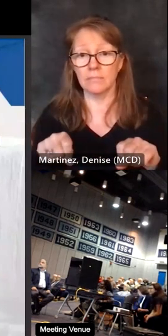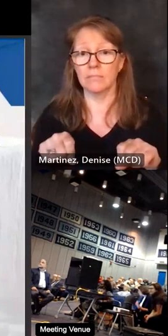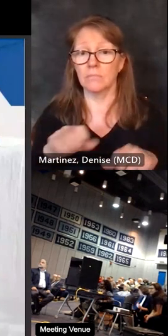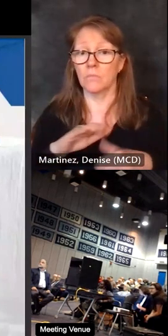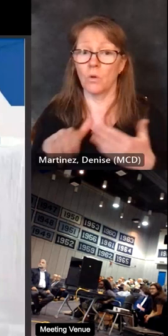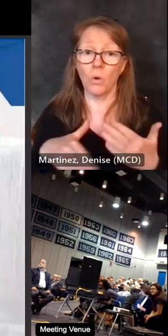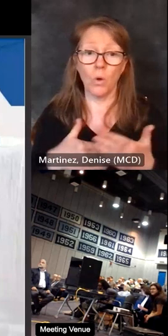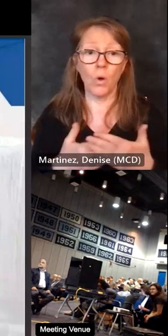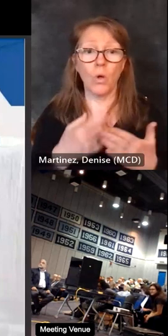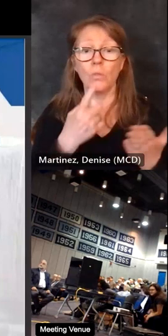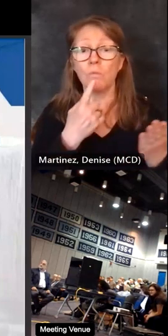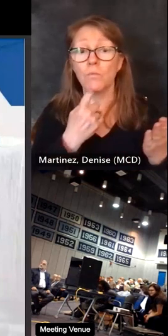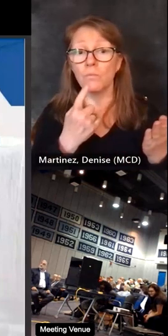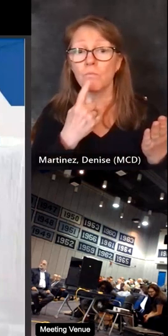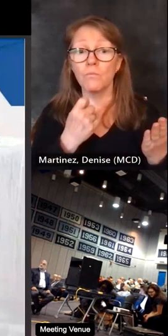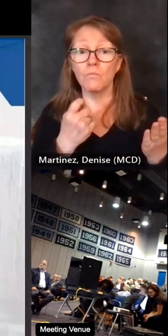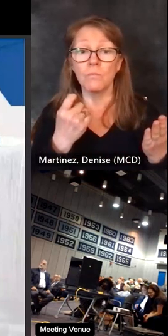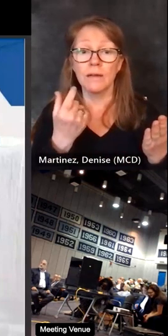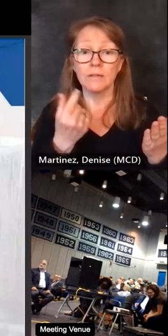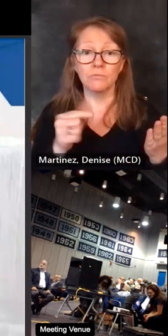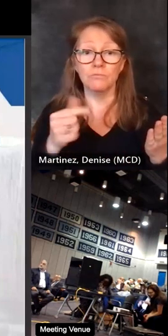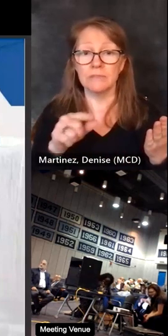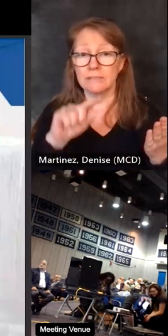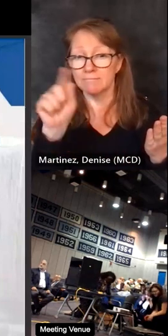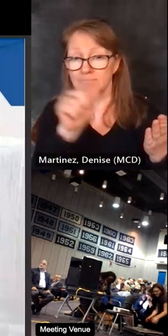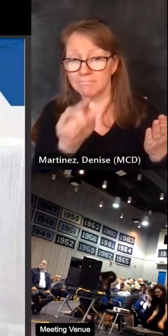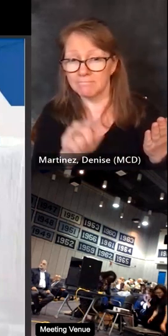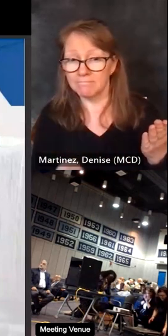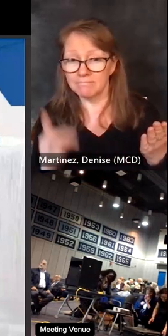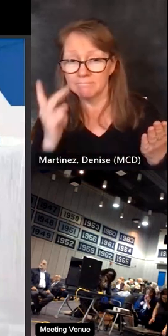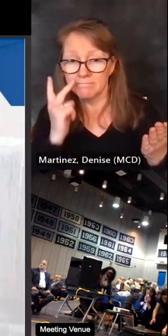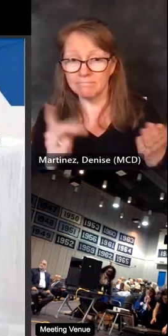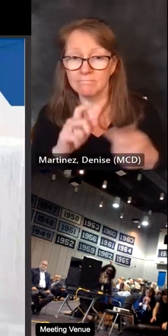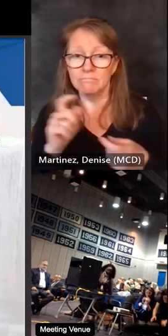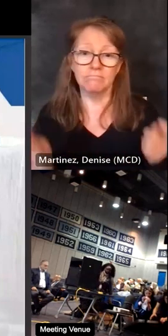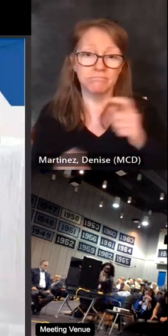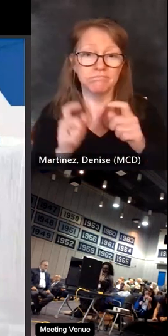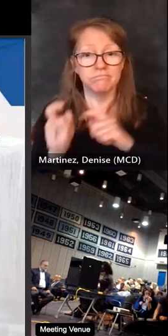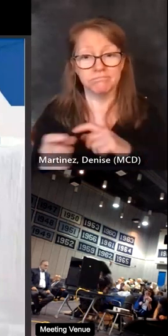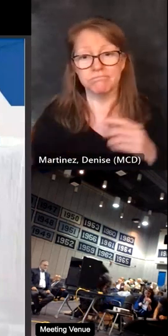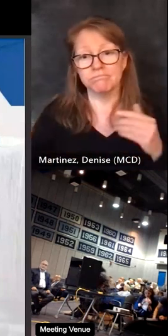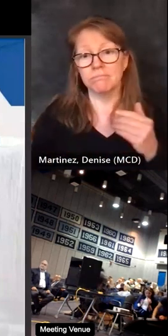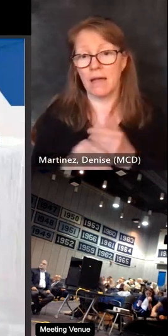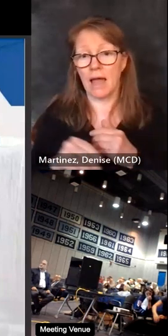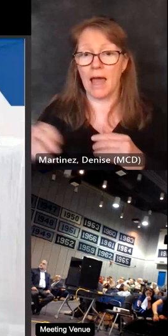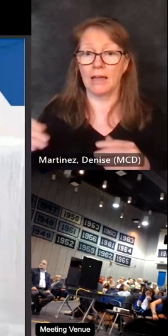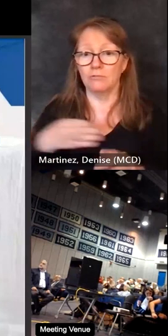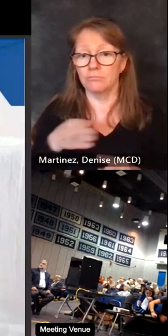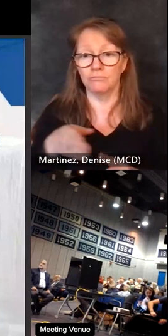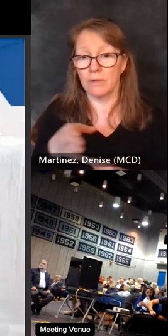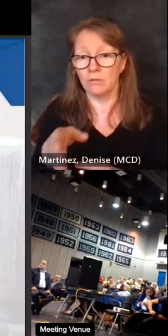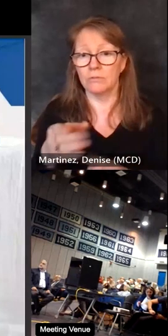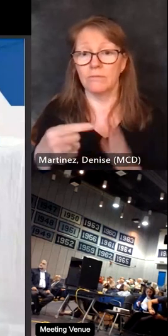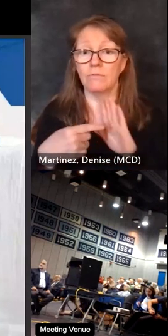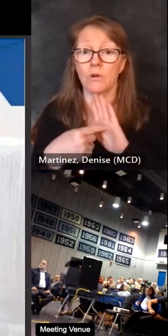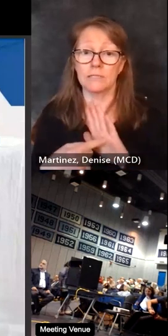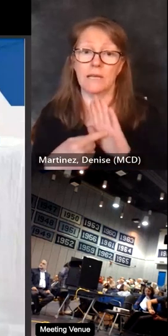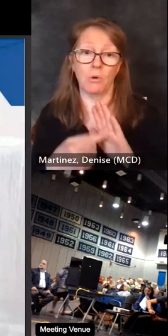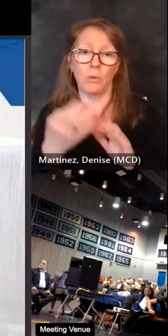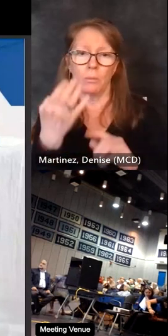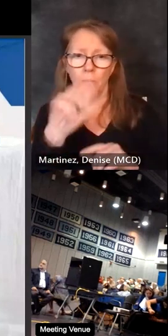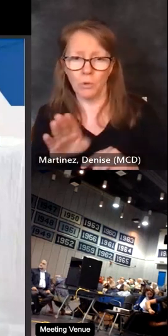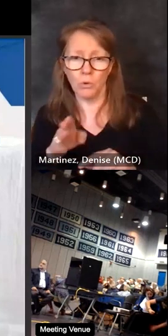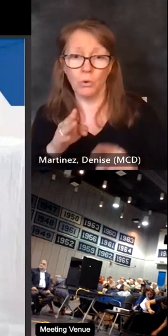green that already come out of the Arborway facility, as well as some additional routes that are shown, for example, in blue on the